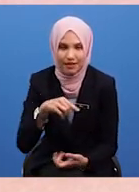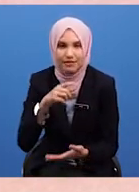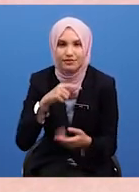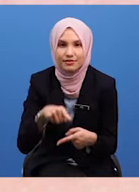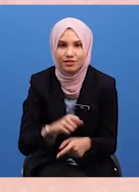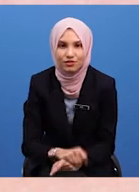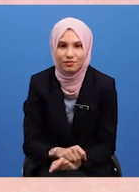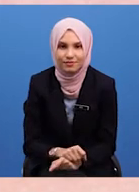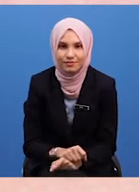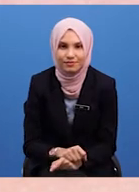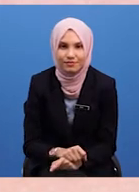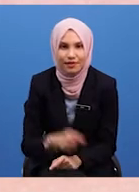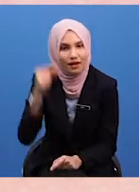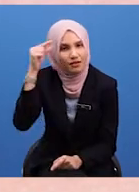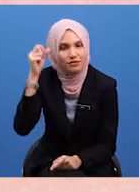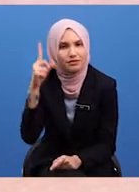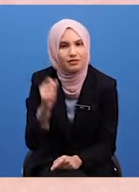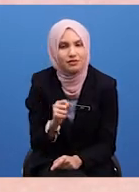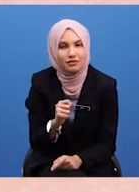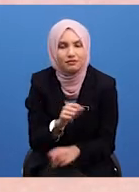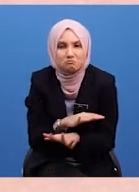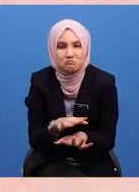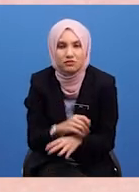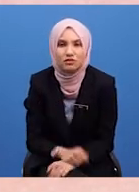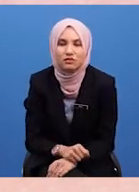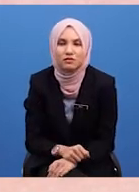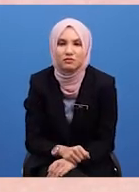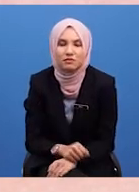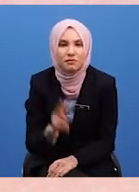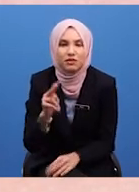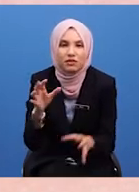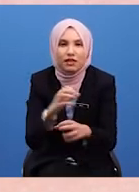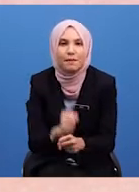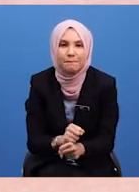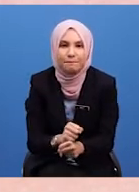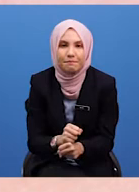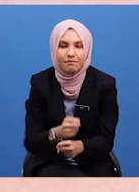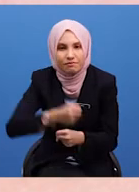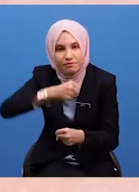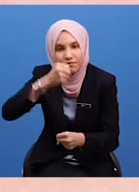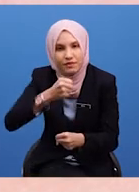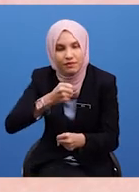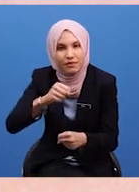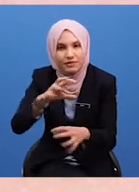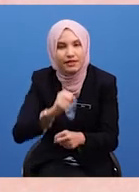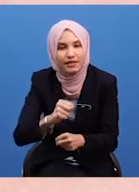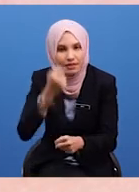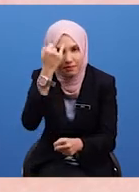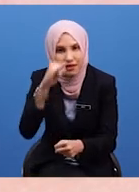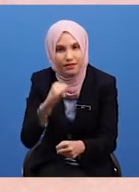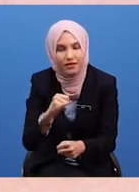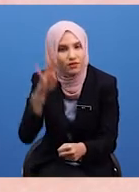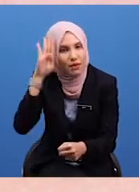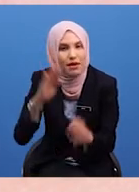too. Geoff thinks that he does not deserve to win since he has taken some ideas from the